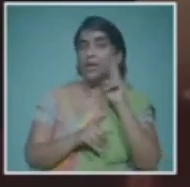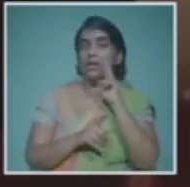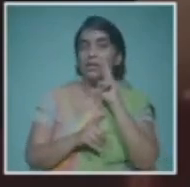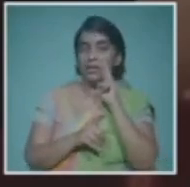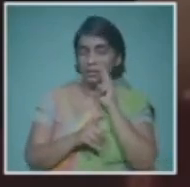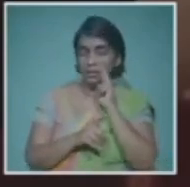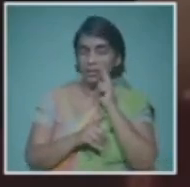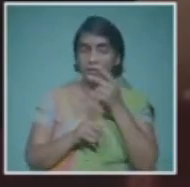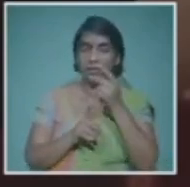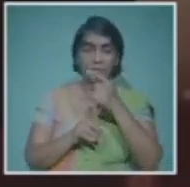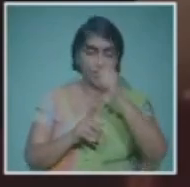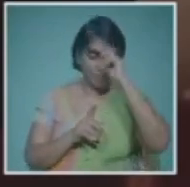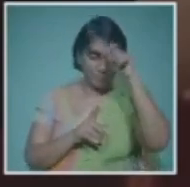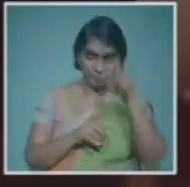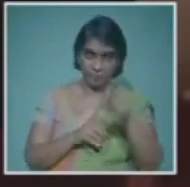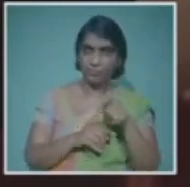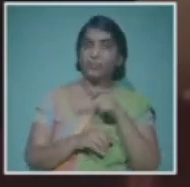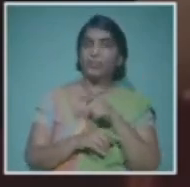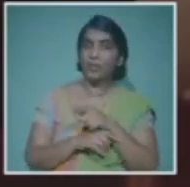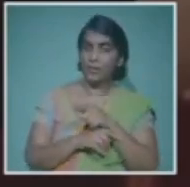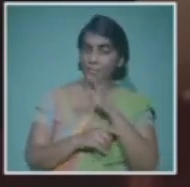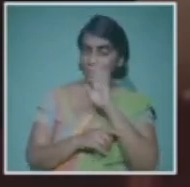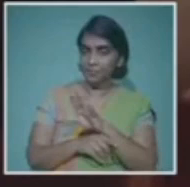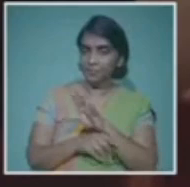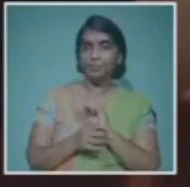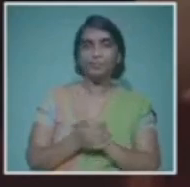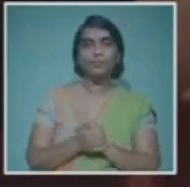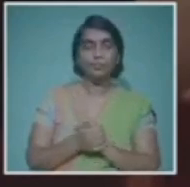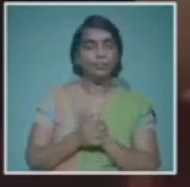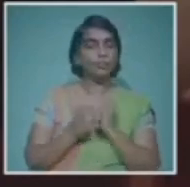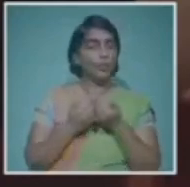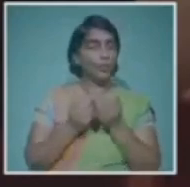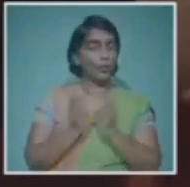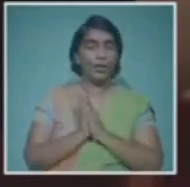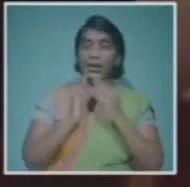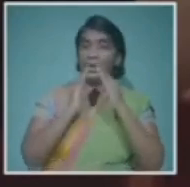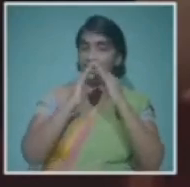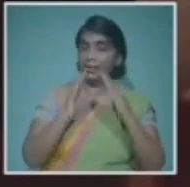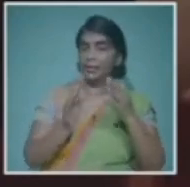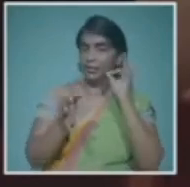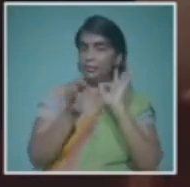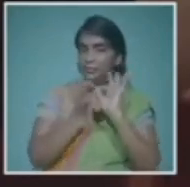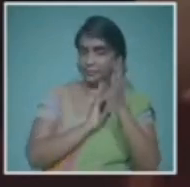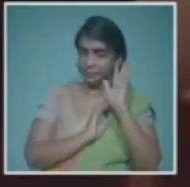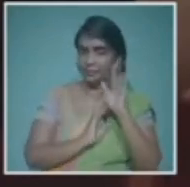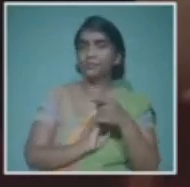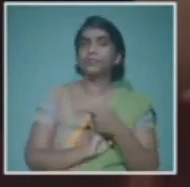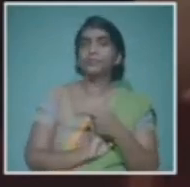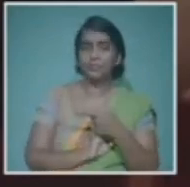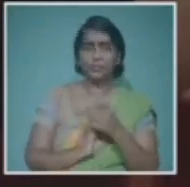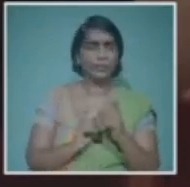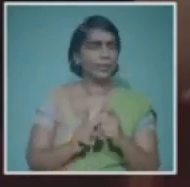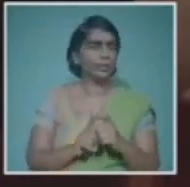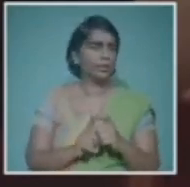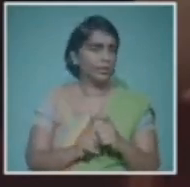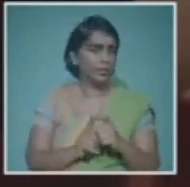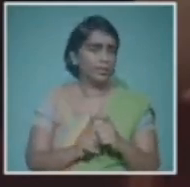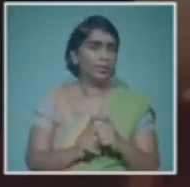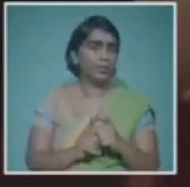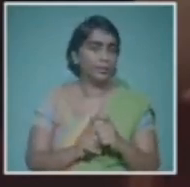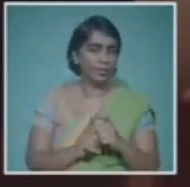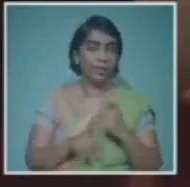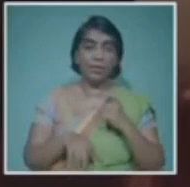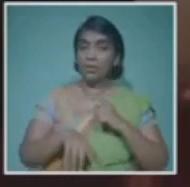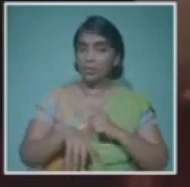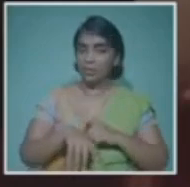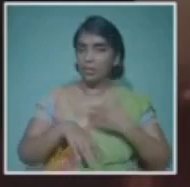the most violent in his life, where his own house was burnt down by the mobs, he made that courageous decision without having